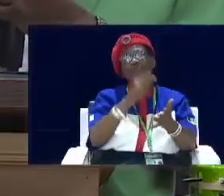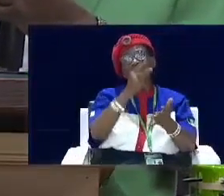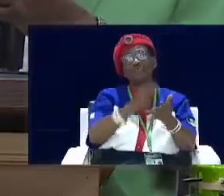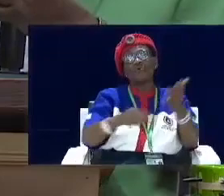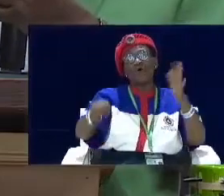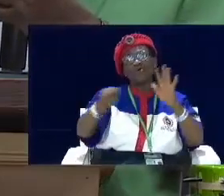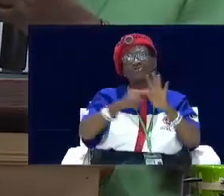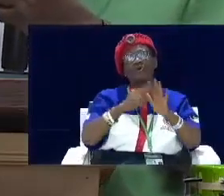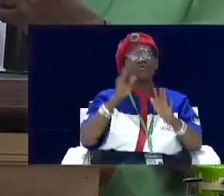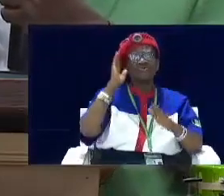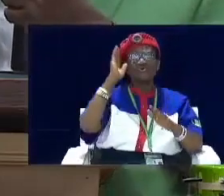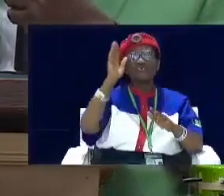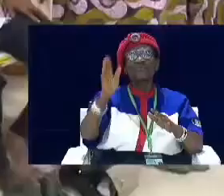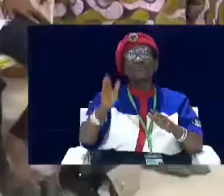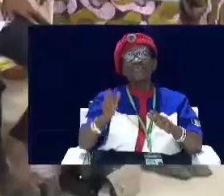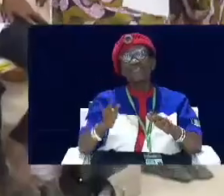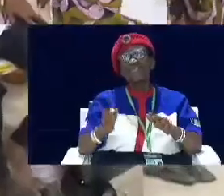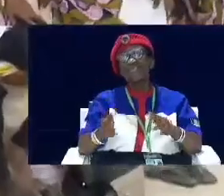Iloko meji